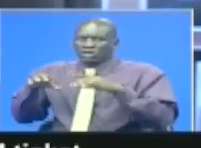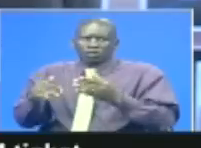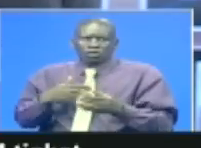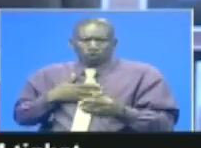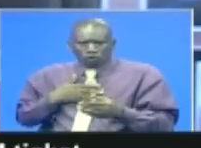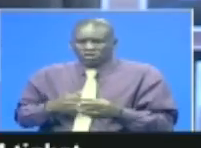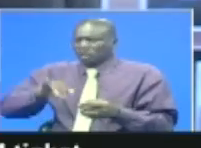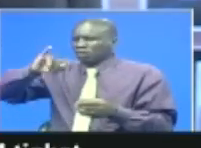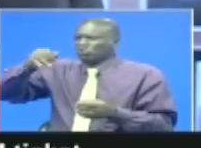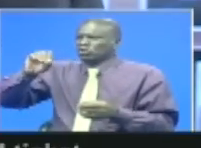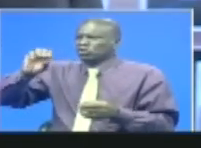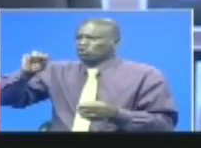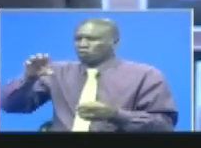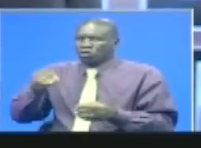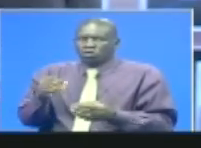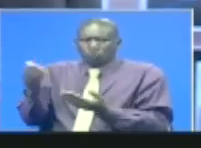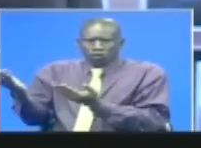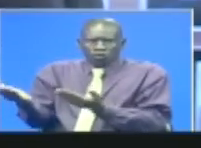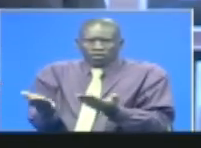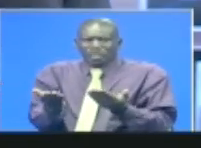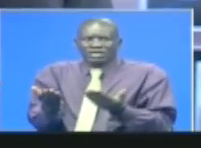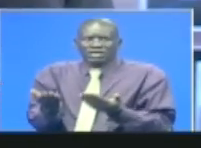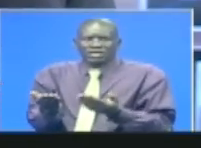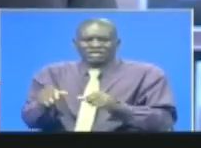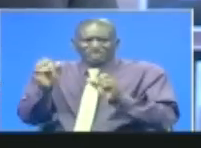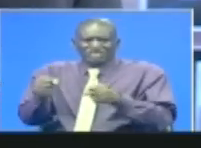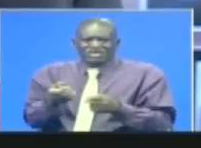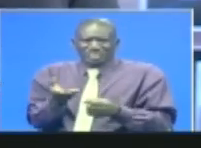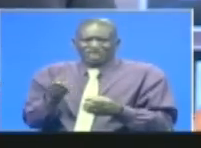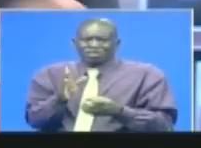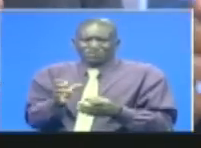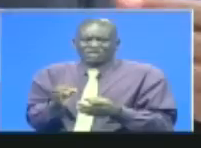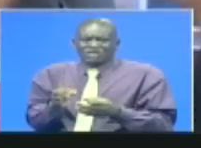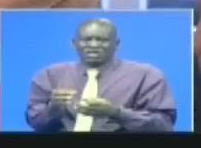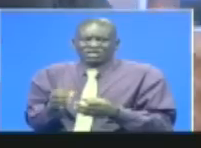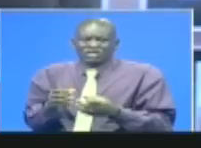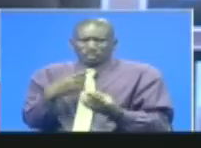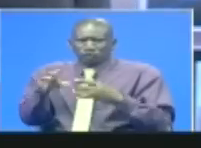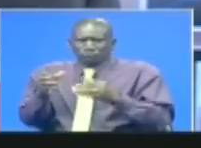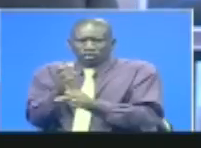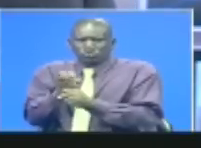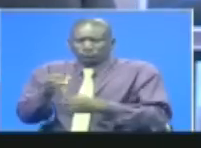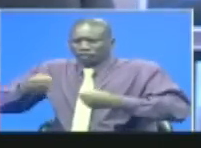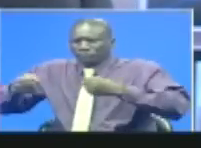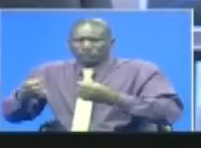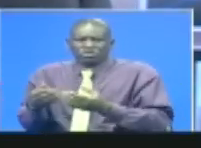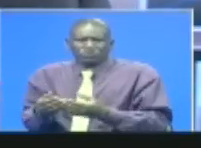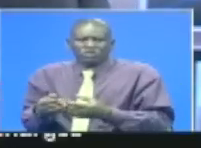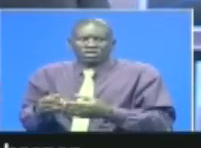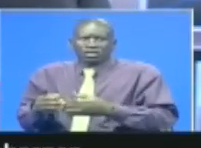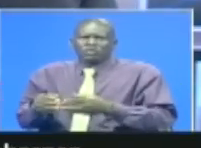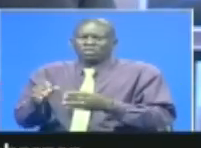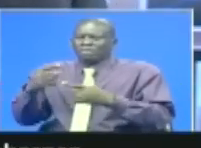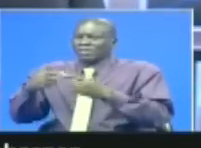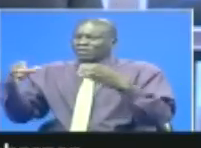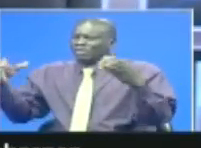Jude Jomo ferrying. Of course, they are being philanthropic with use of their vehicles, but the party